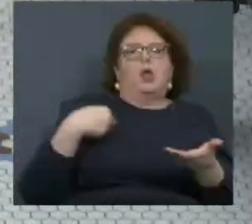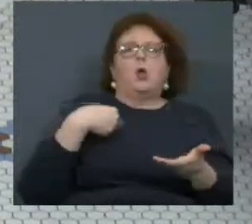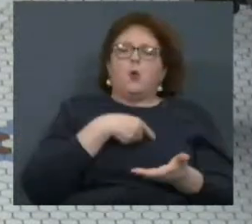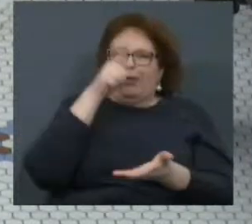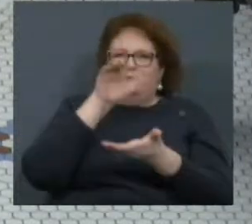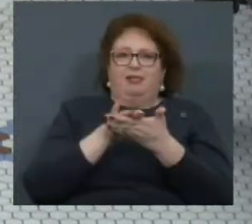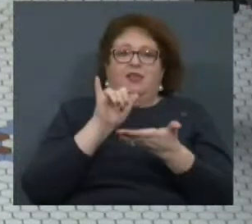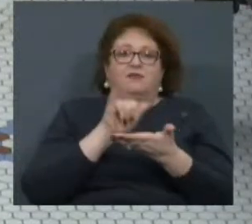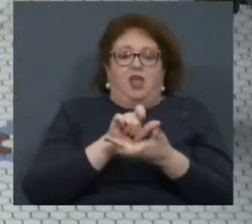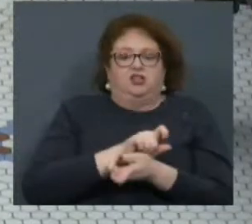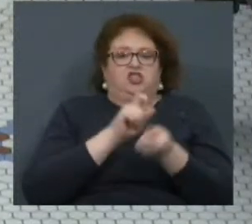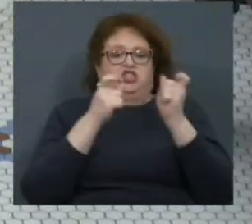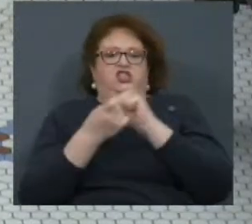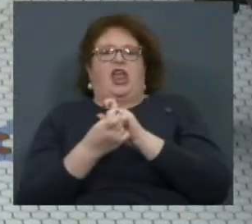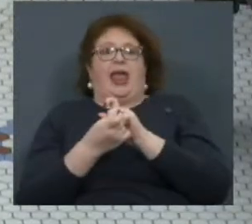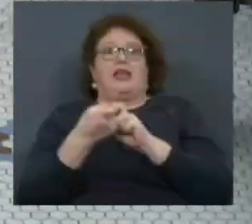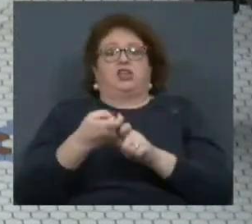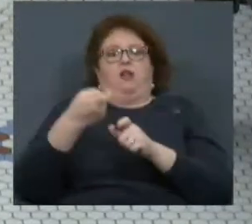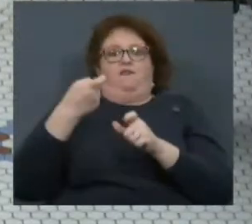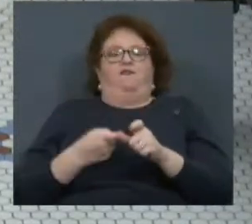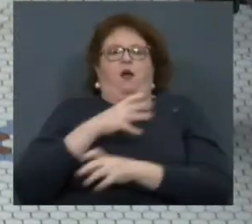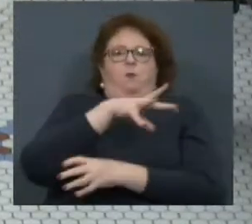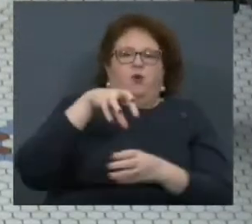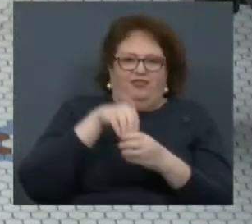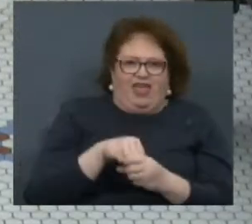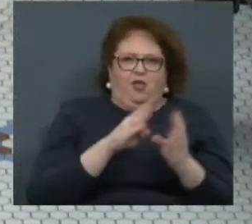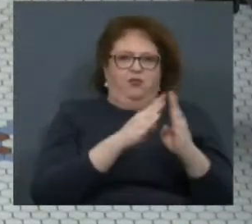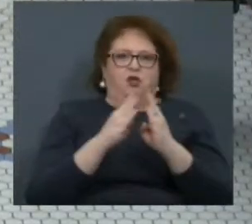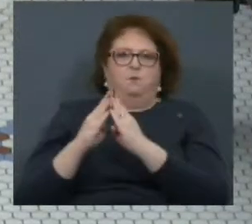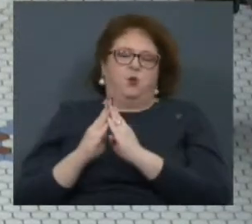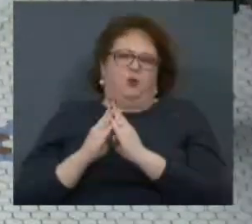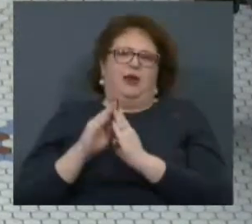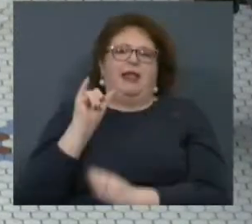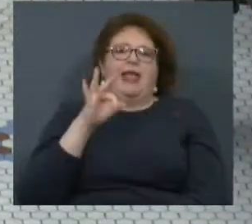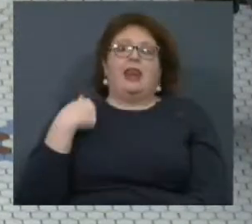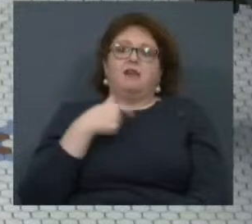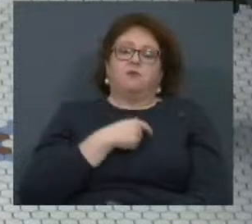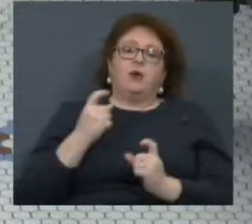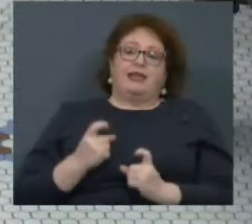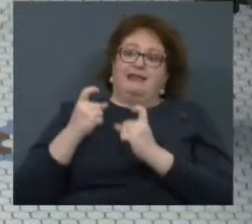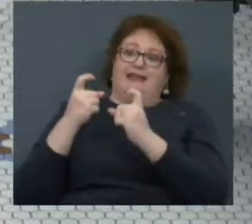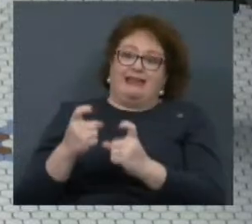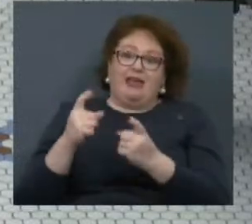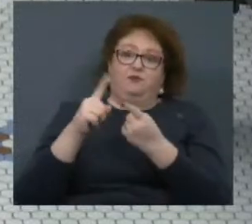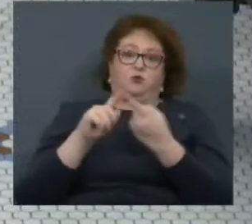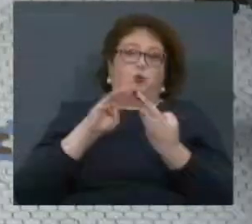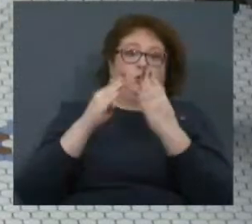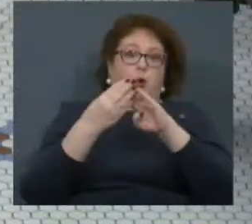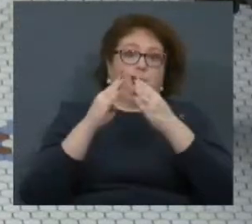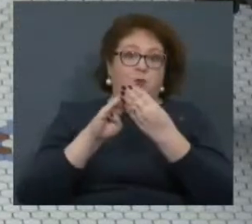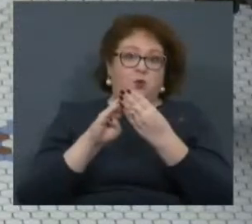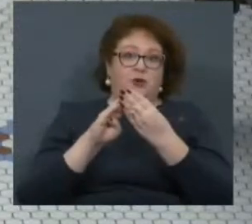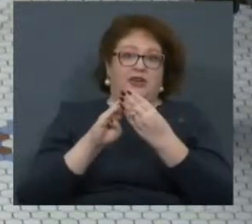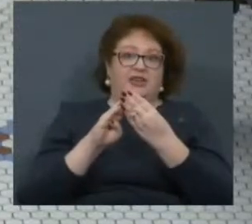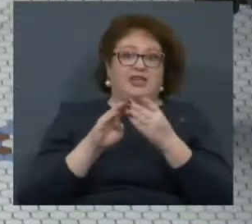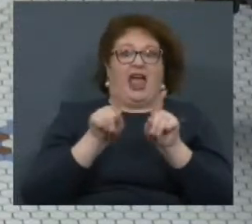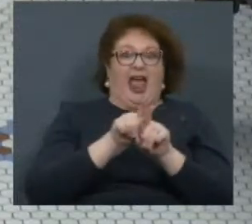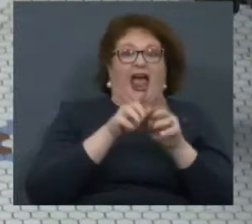communities. And if we gave half as much as we did to communities as we did to police, I believe we